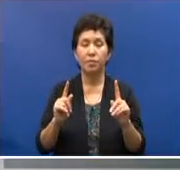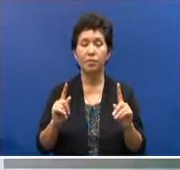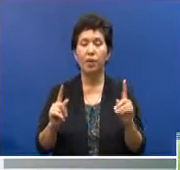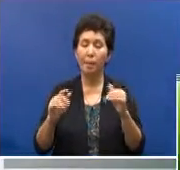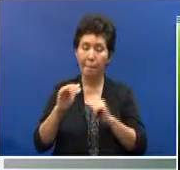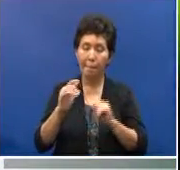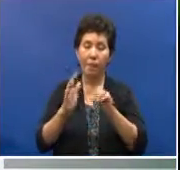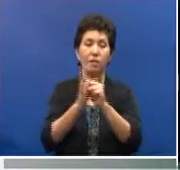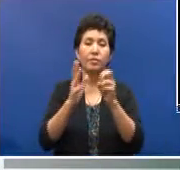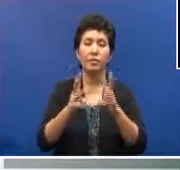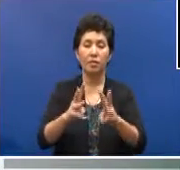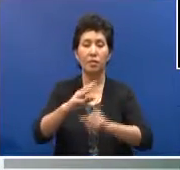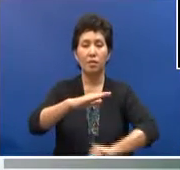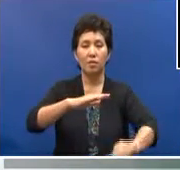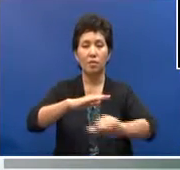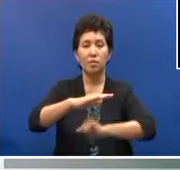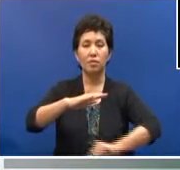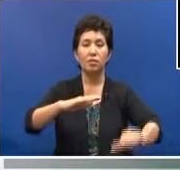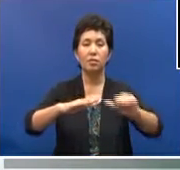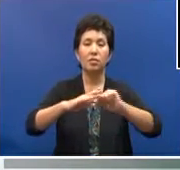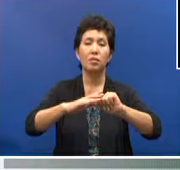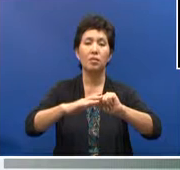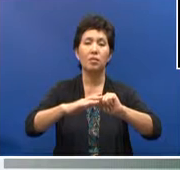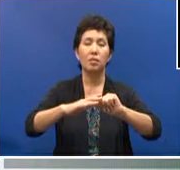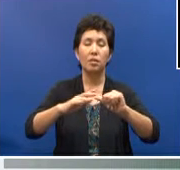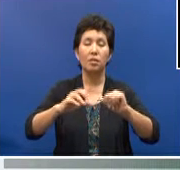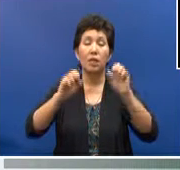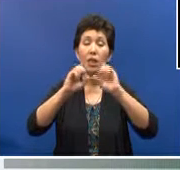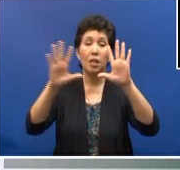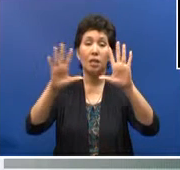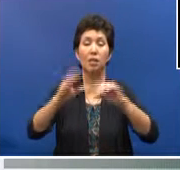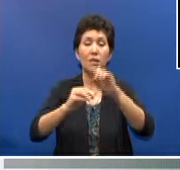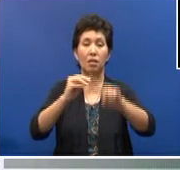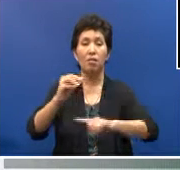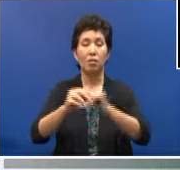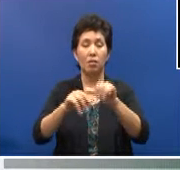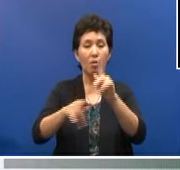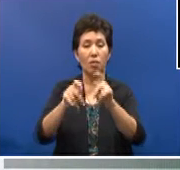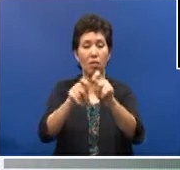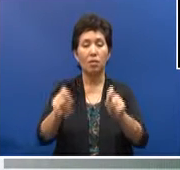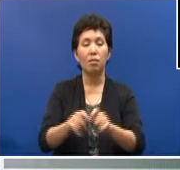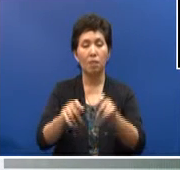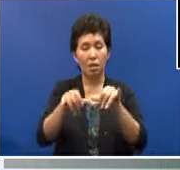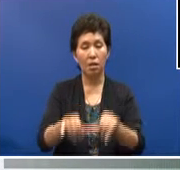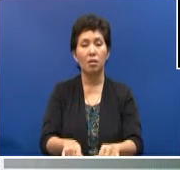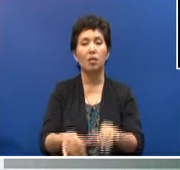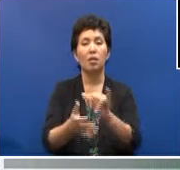So basically, the greater the competition, the greater the feeling of racism and